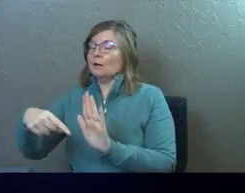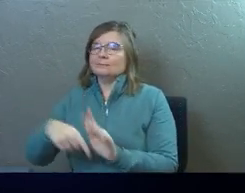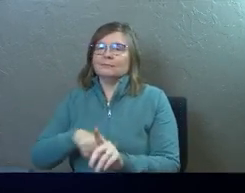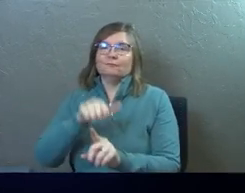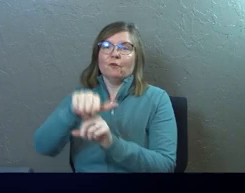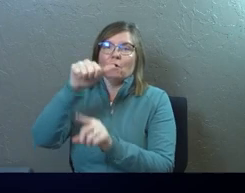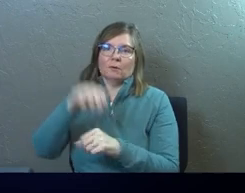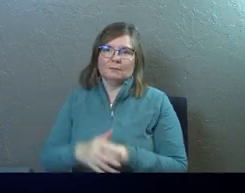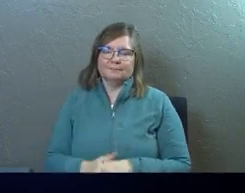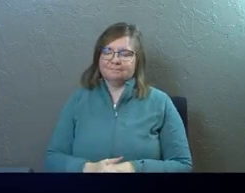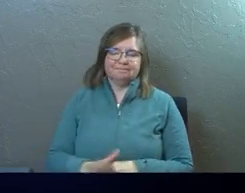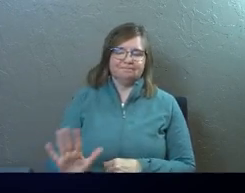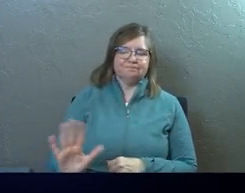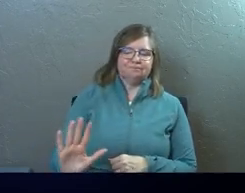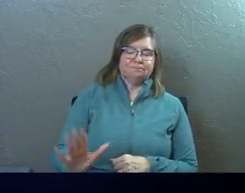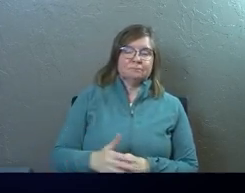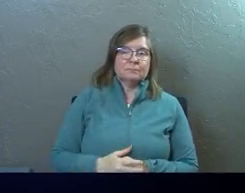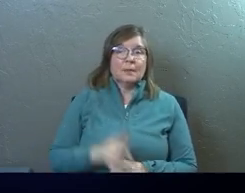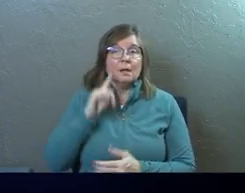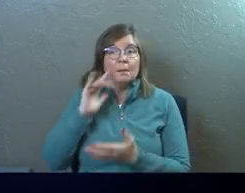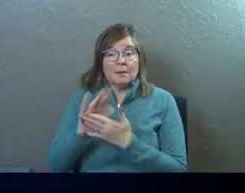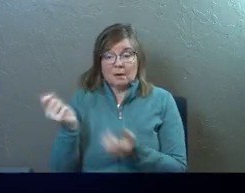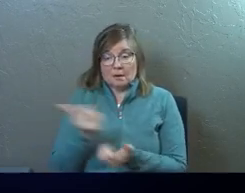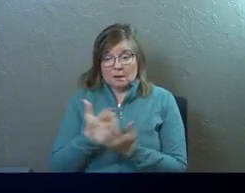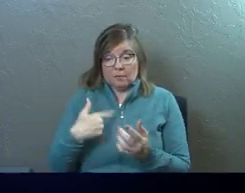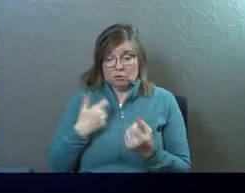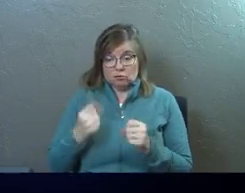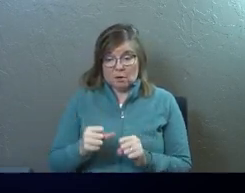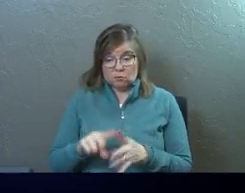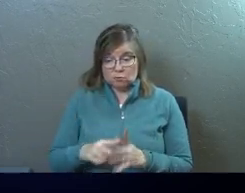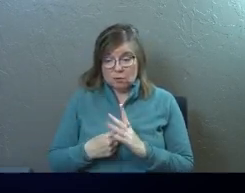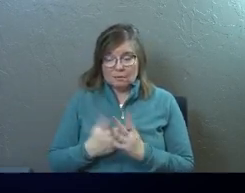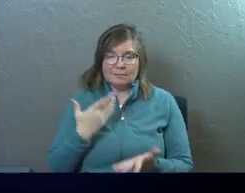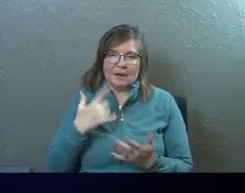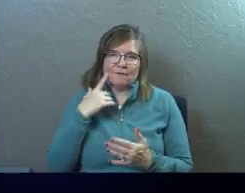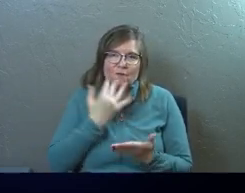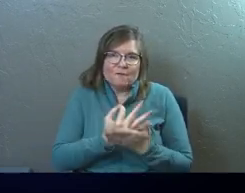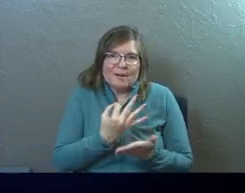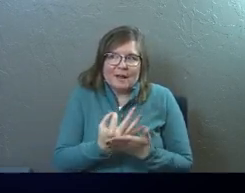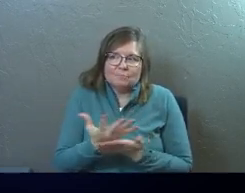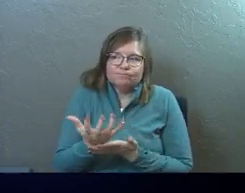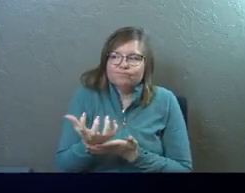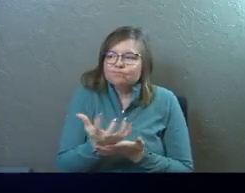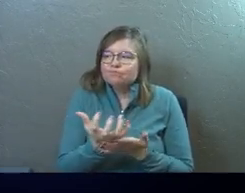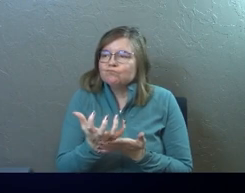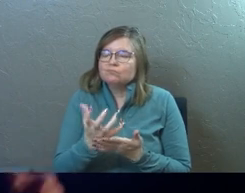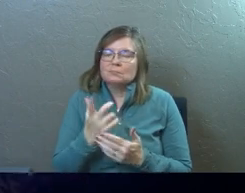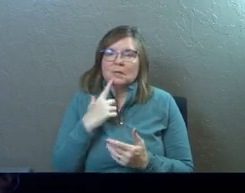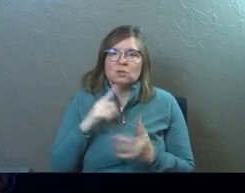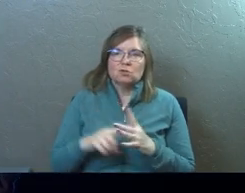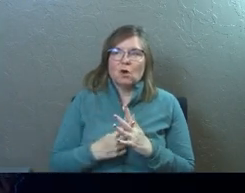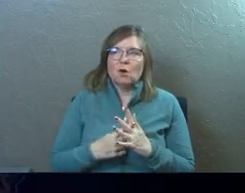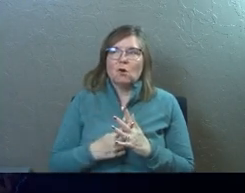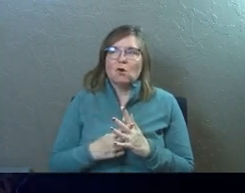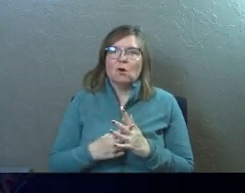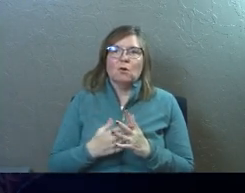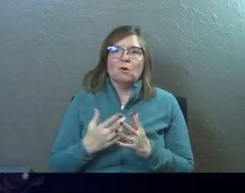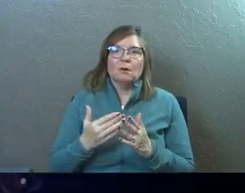fraud. And he believes that everything that they're trying to start, it's probably for financial gain. They're trying to start